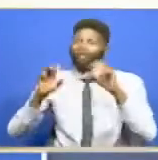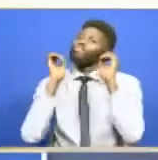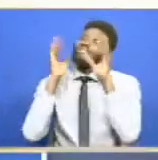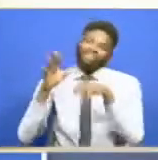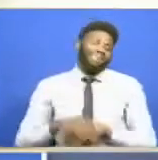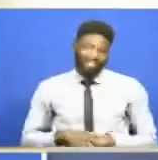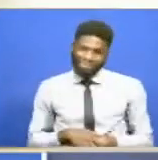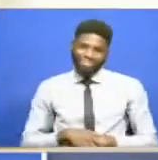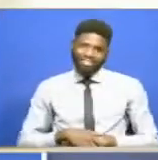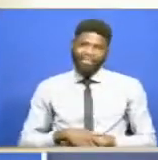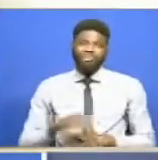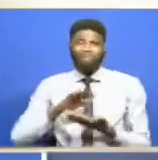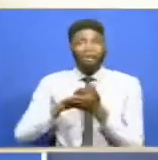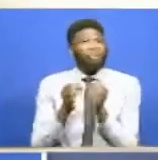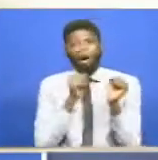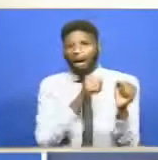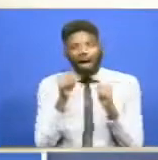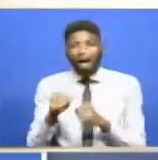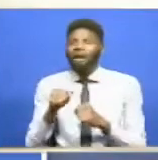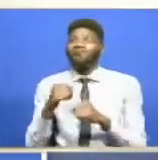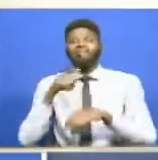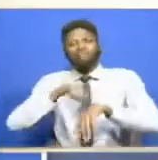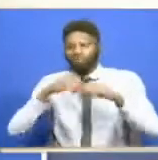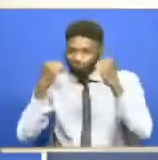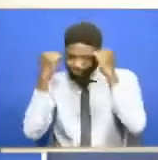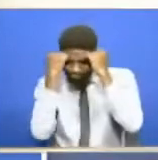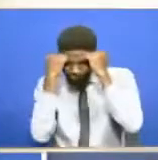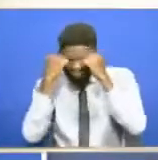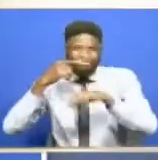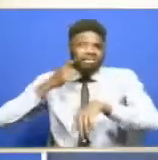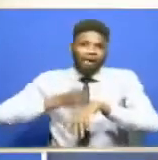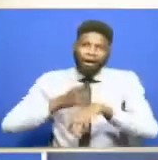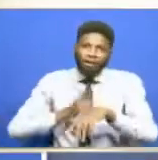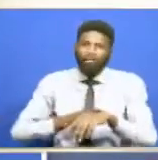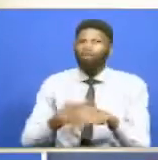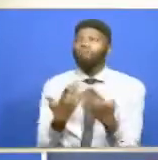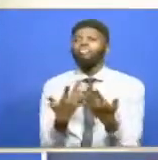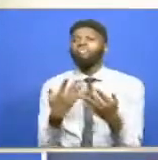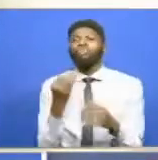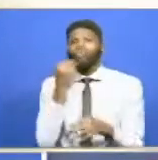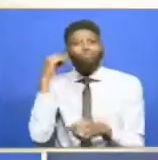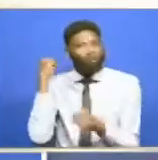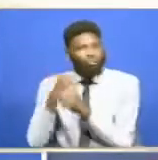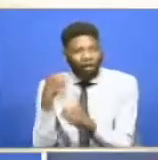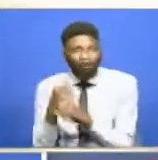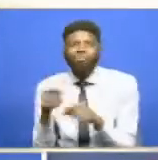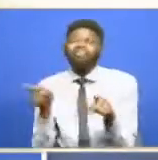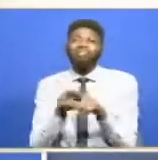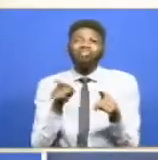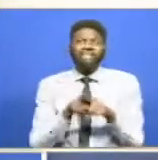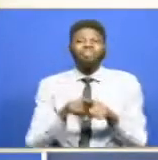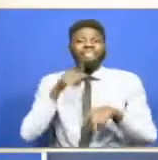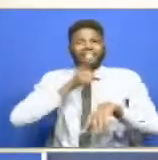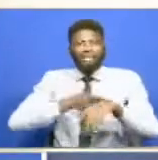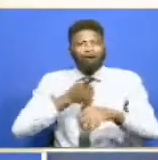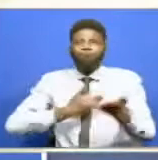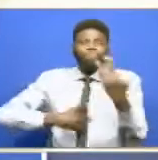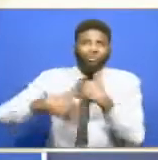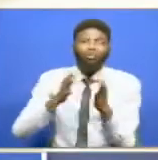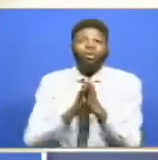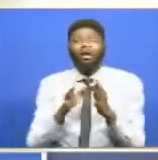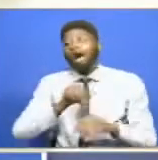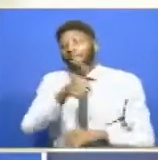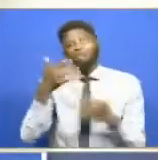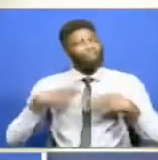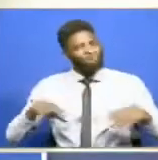was really hard to get the time to study, the time to do with home stuff, the time to also get time for your peers and